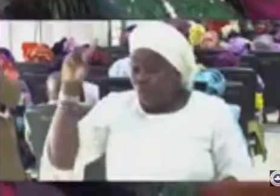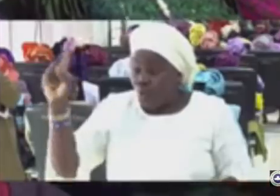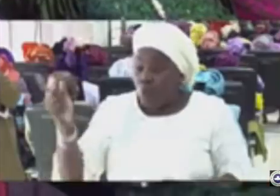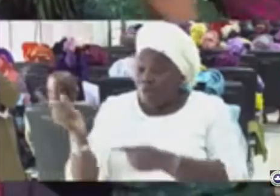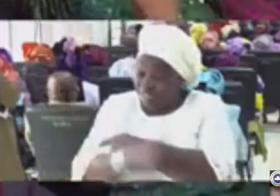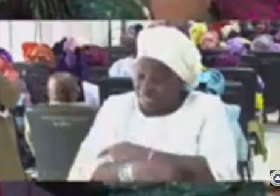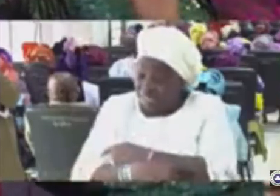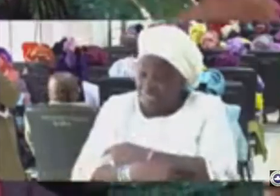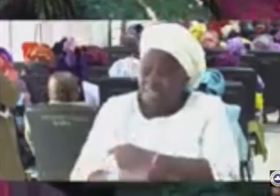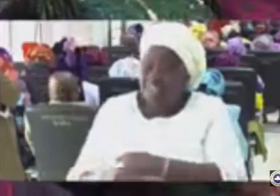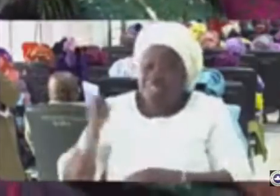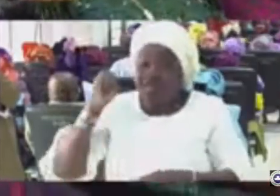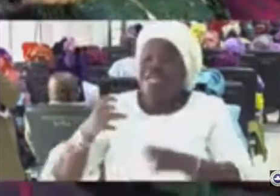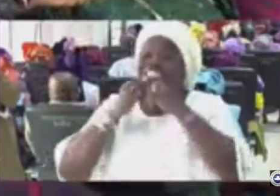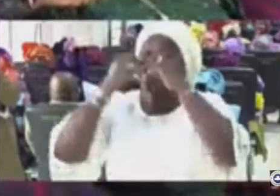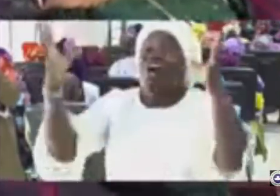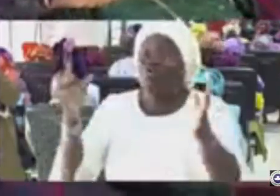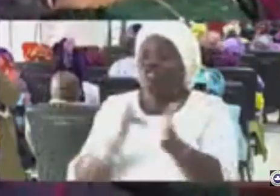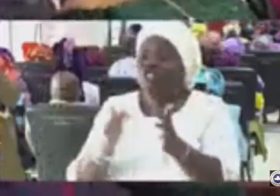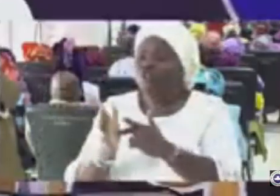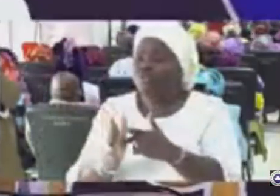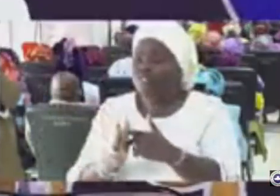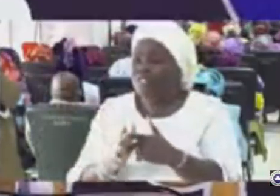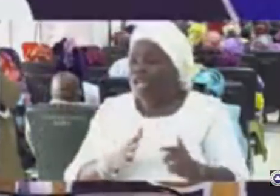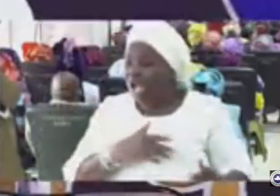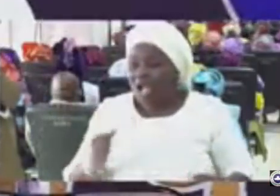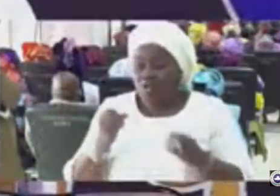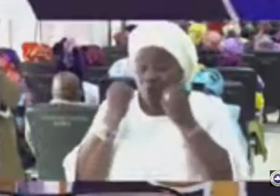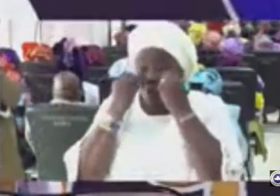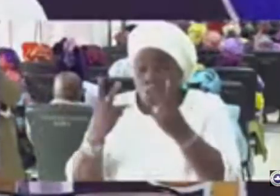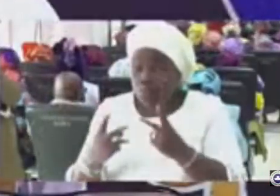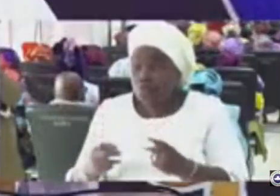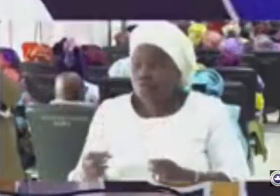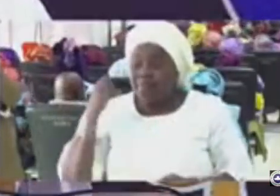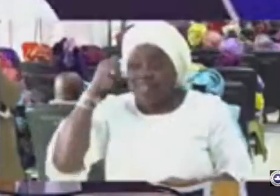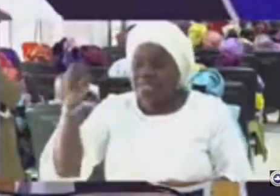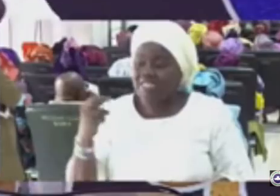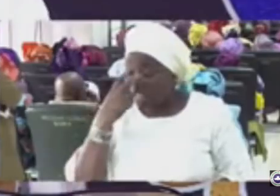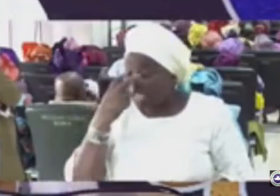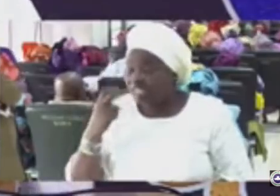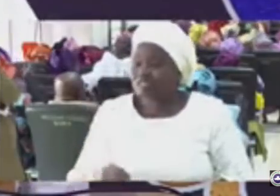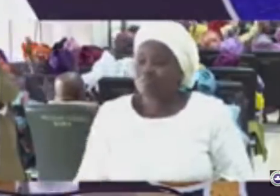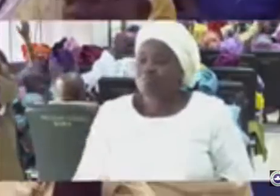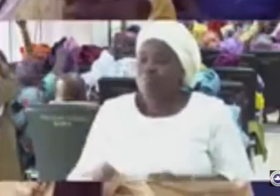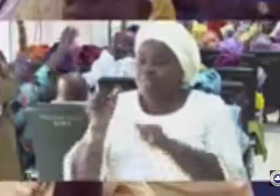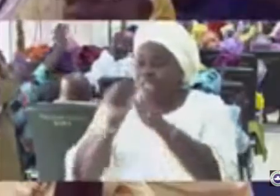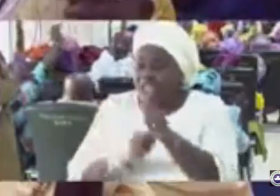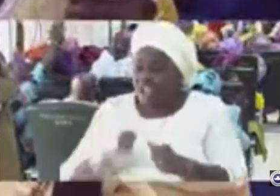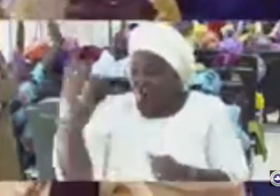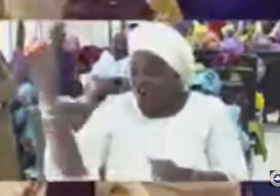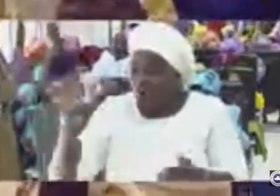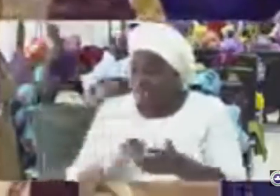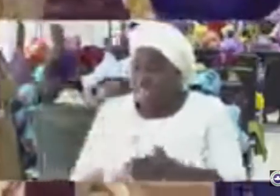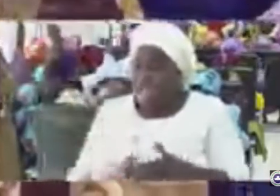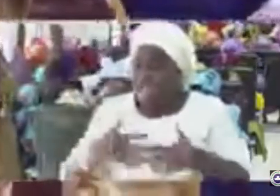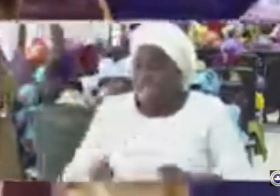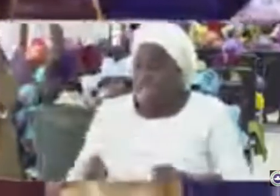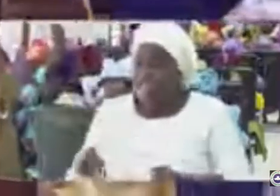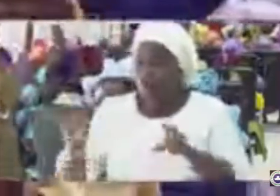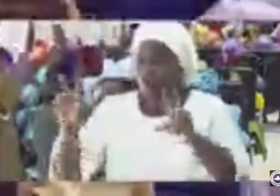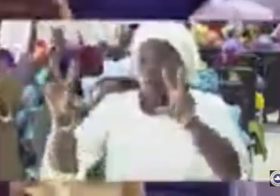Every one of you that the people thought you have no hope, this year God will surprise them.